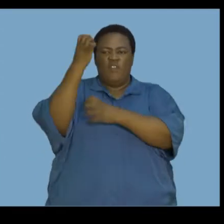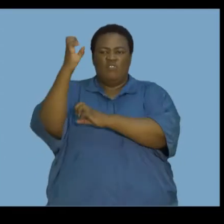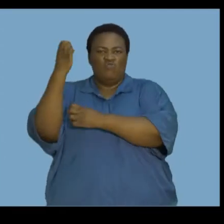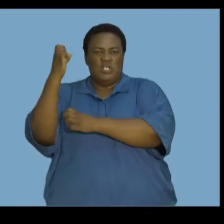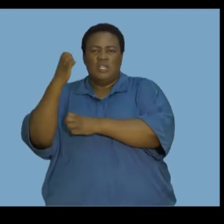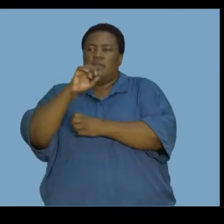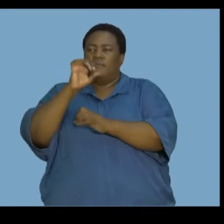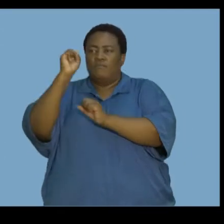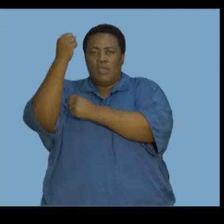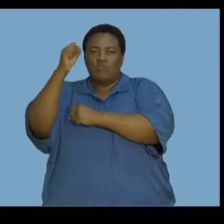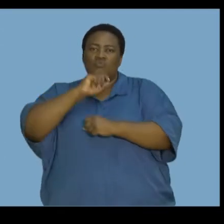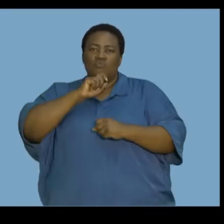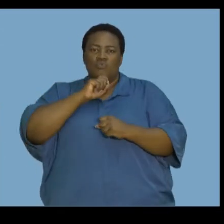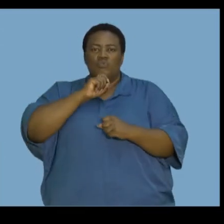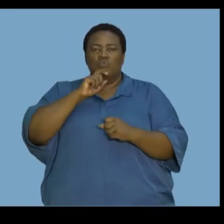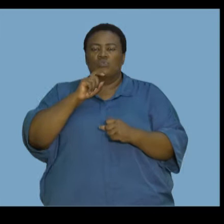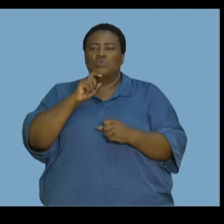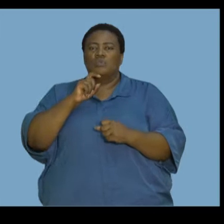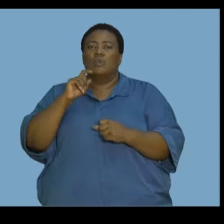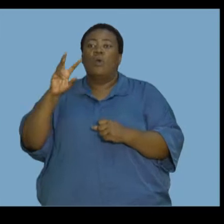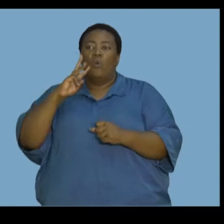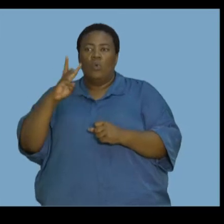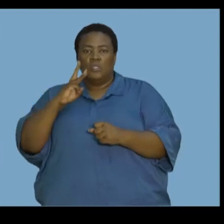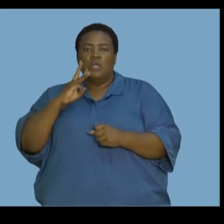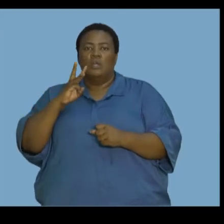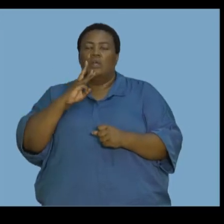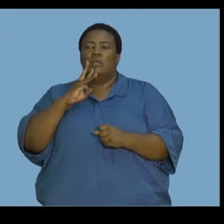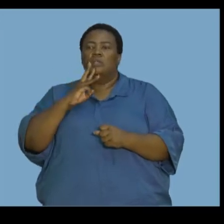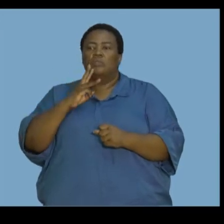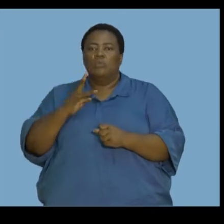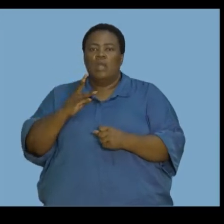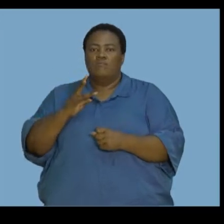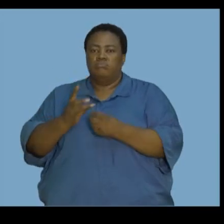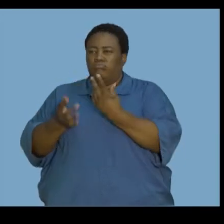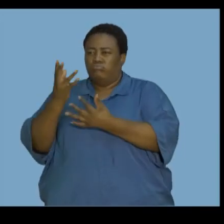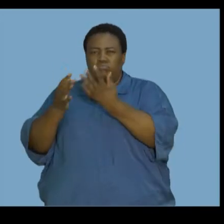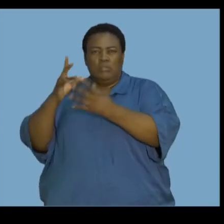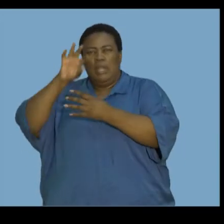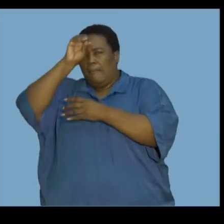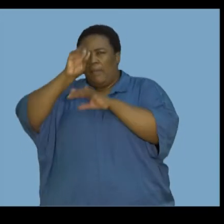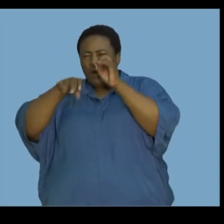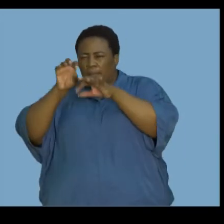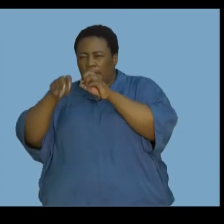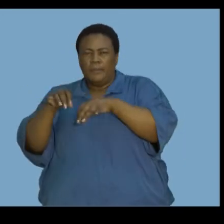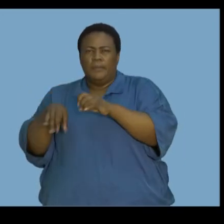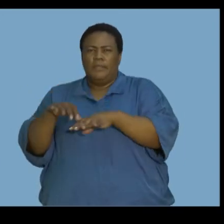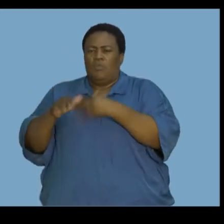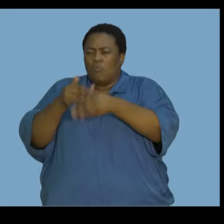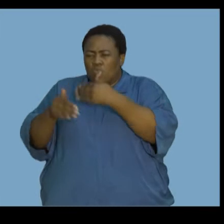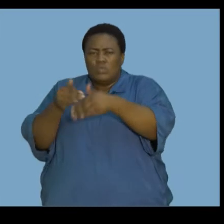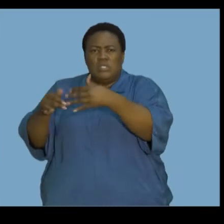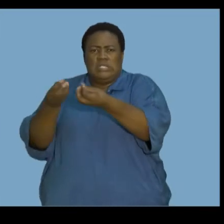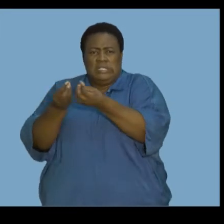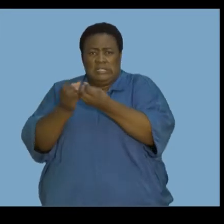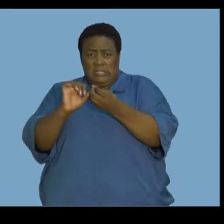use the water bodies to either cool or heat up their refineries or their processes that they use in